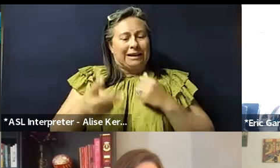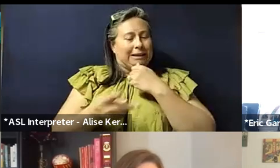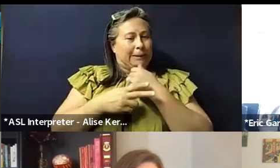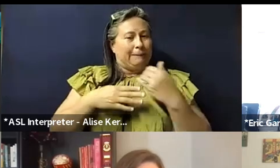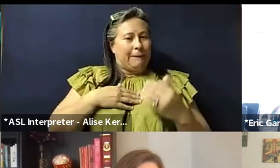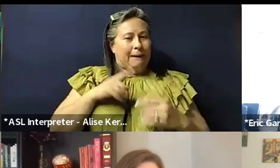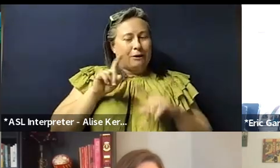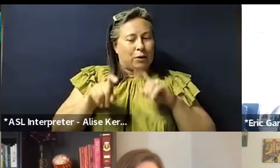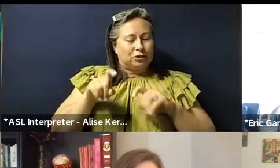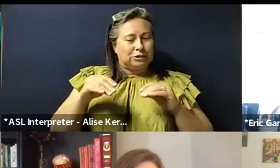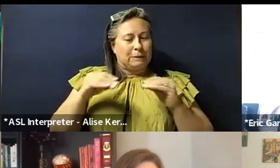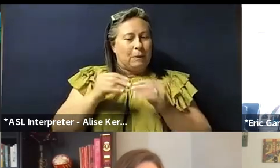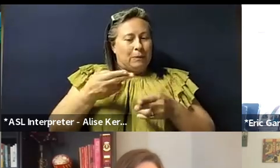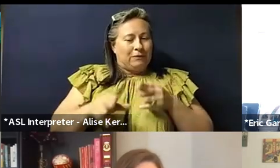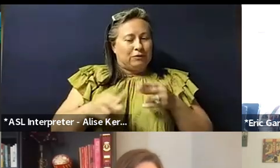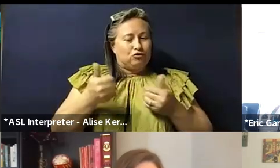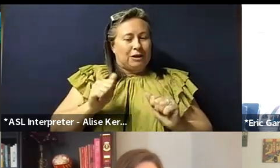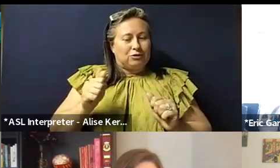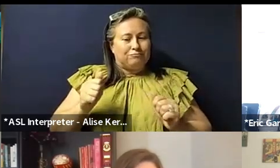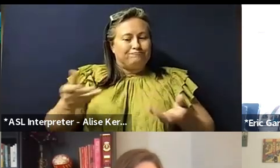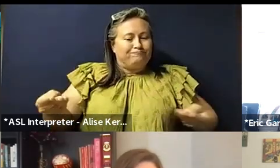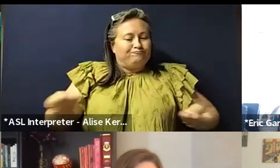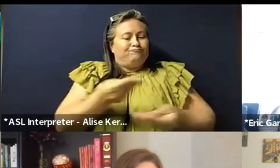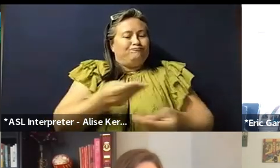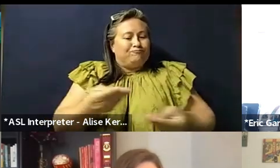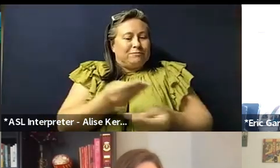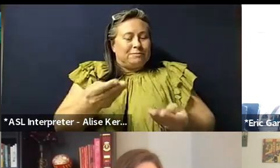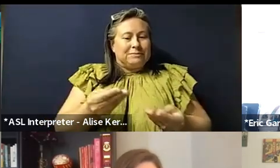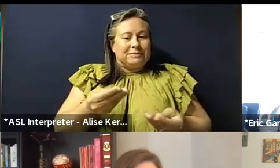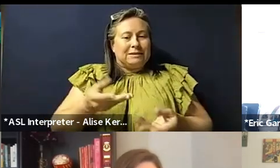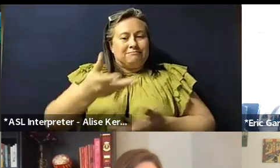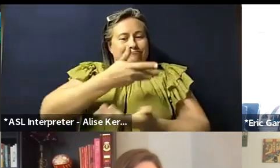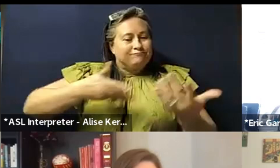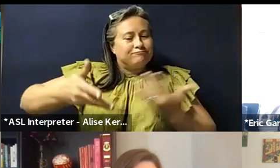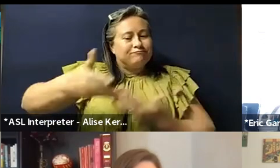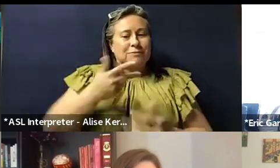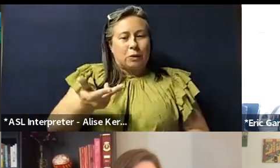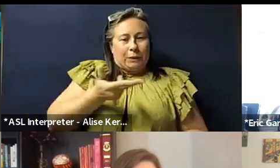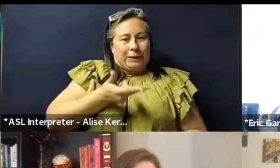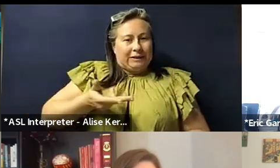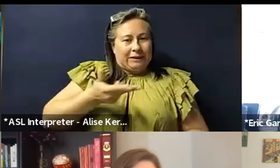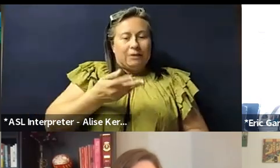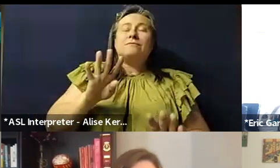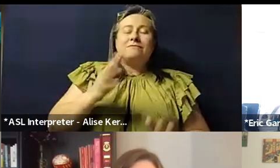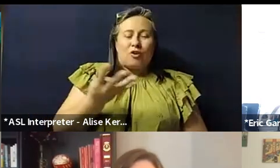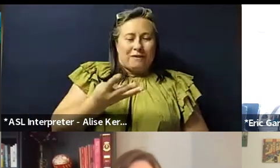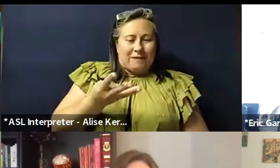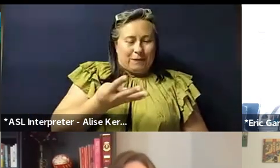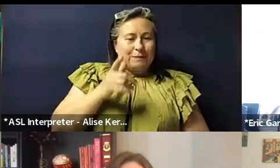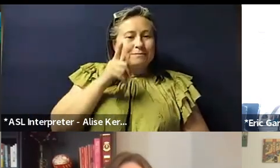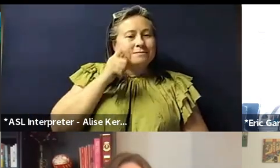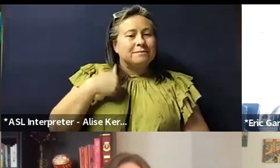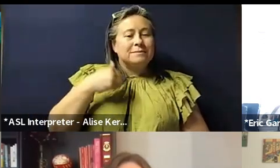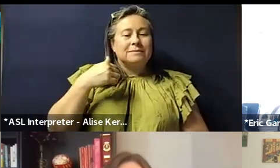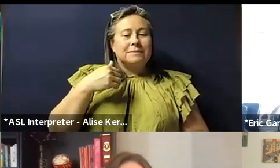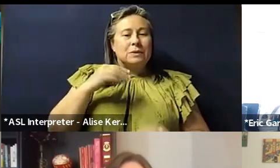and more just try to facilitate conversation and interchange between all three of you or all four of you, because